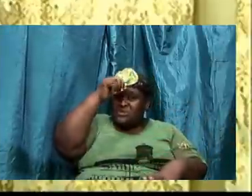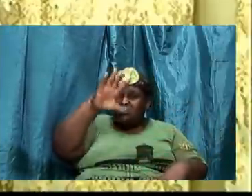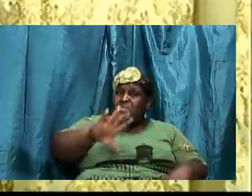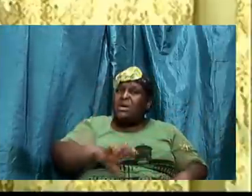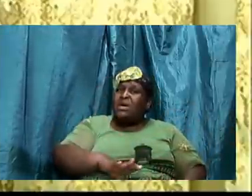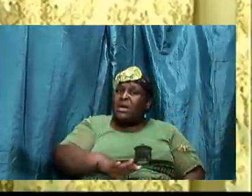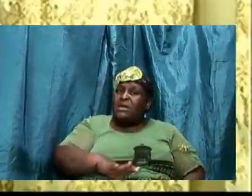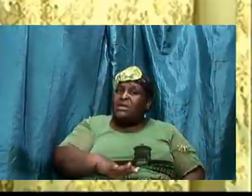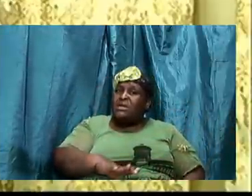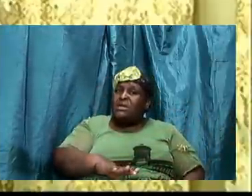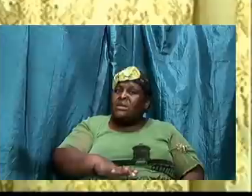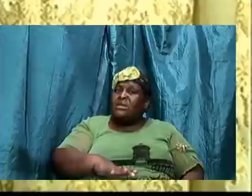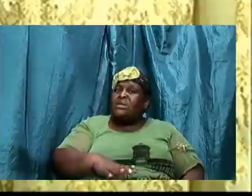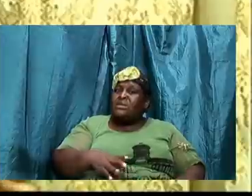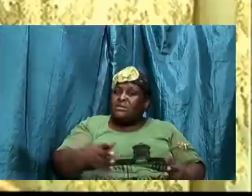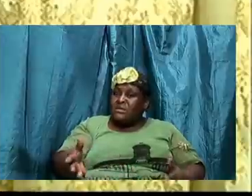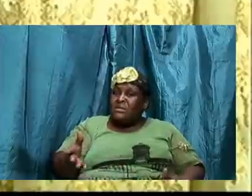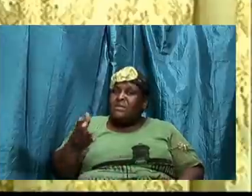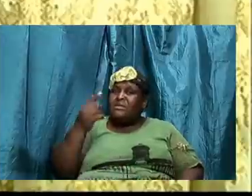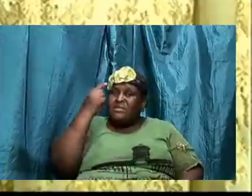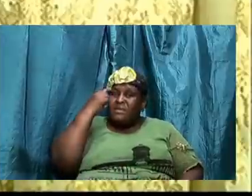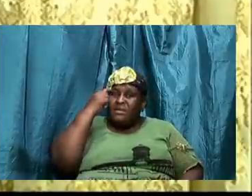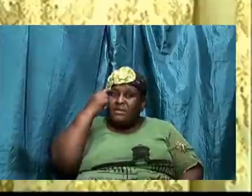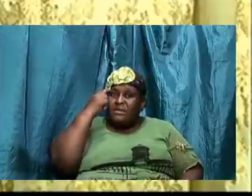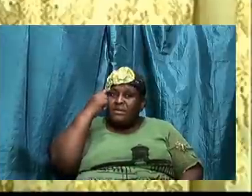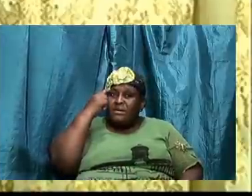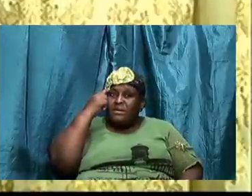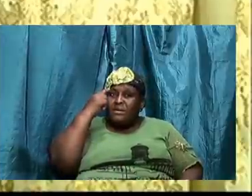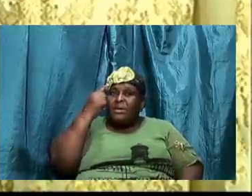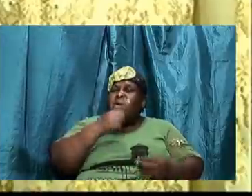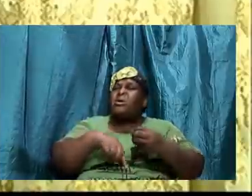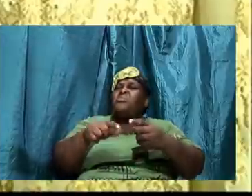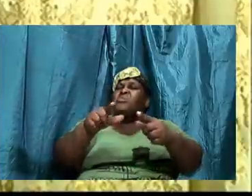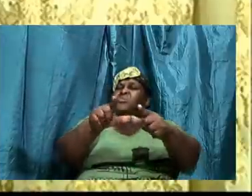They just think about the location and they are there.